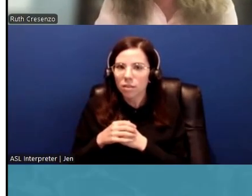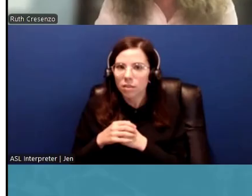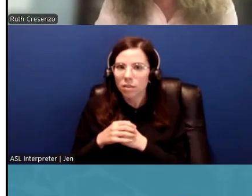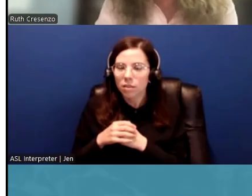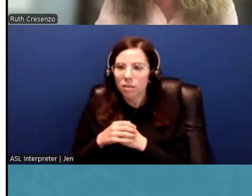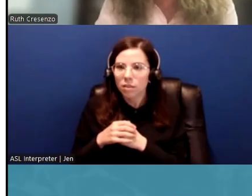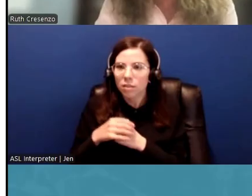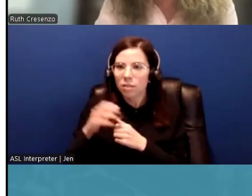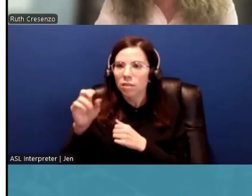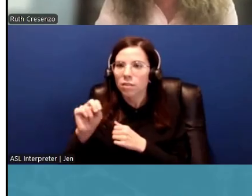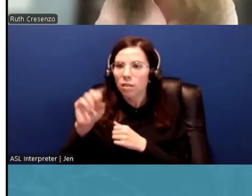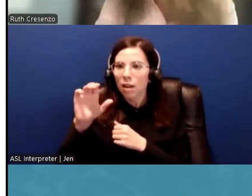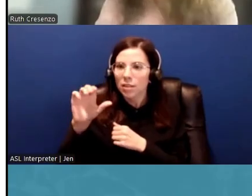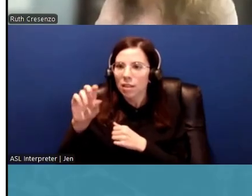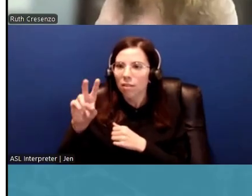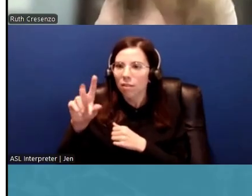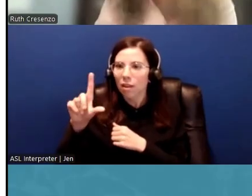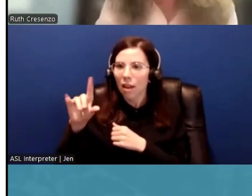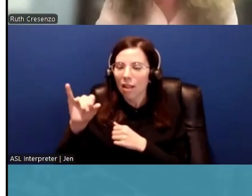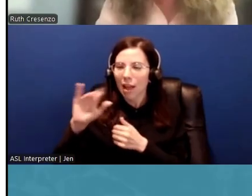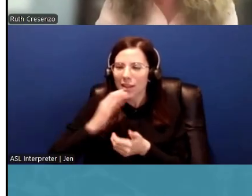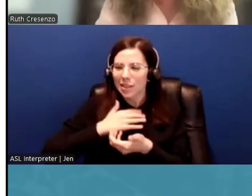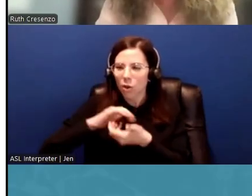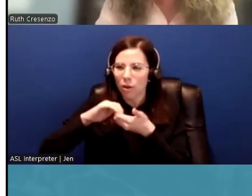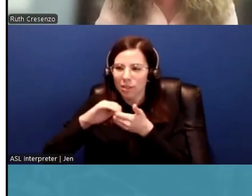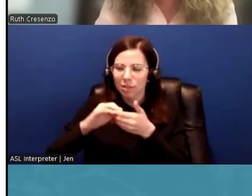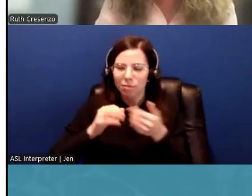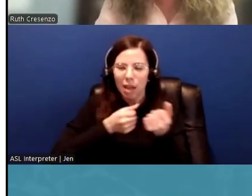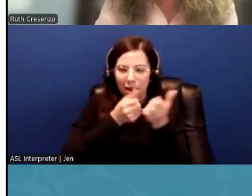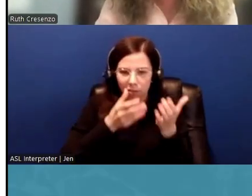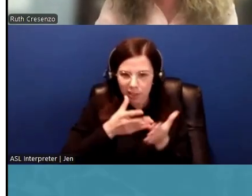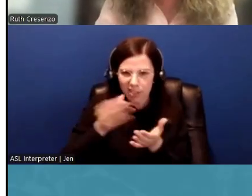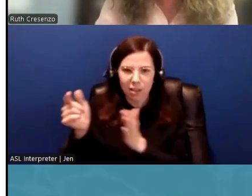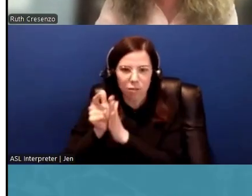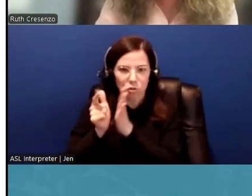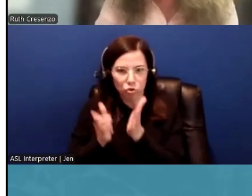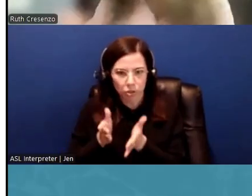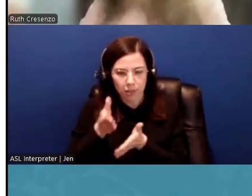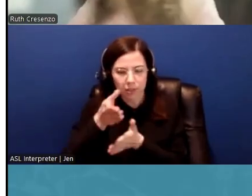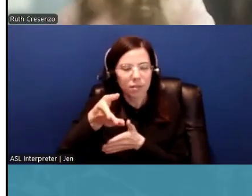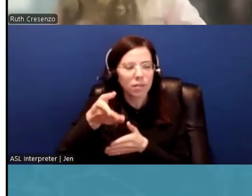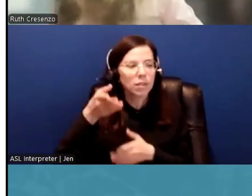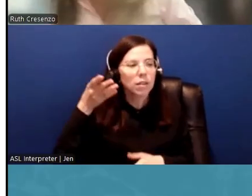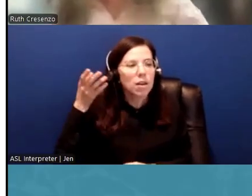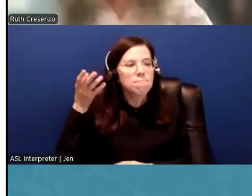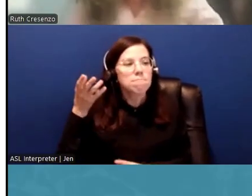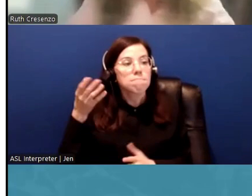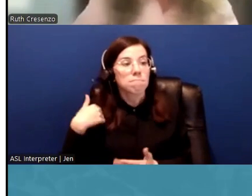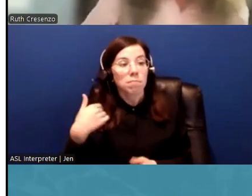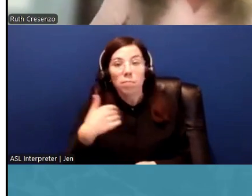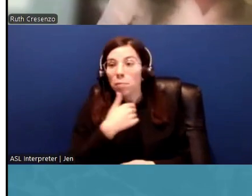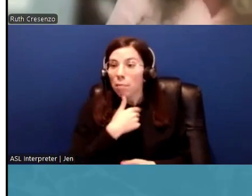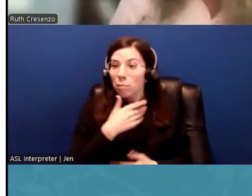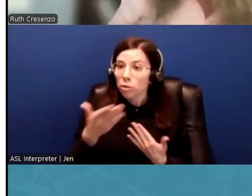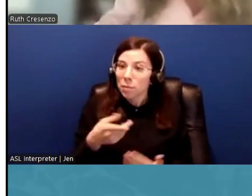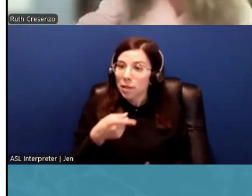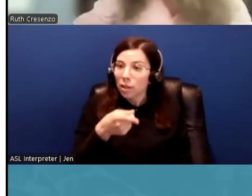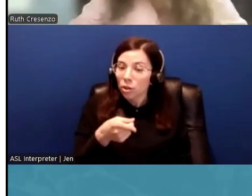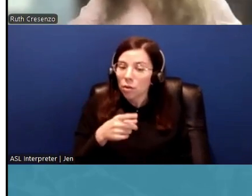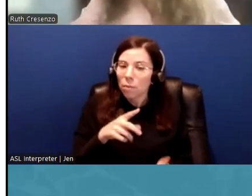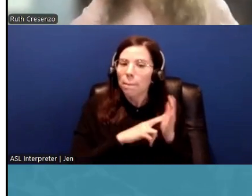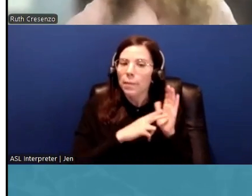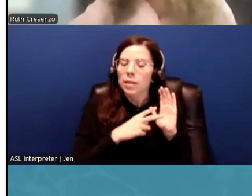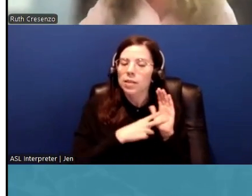NCVLI's Alliance of Attorneys and Advocates. And so part of the membership within this alliance